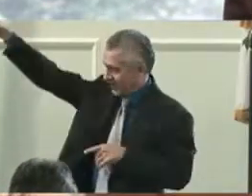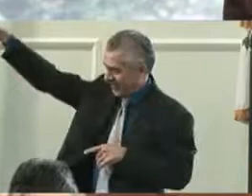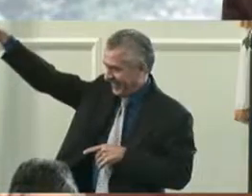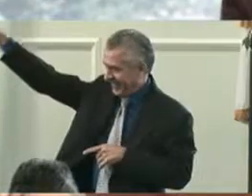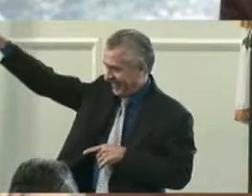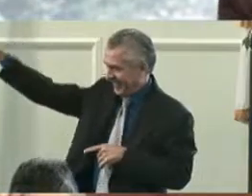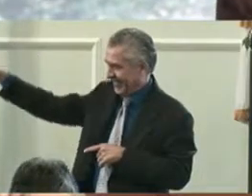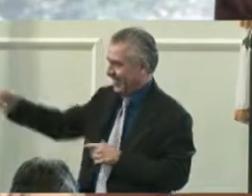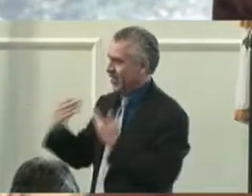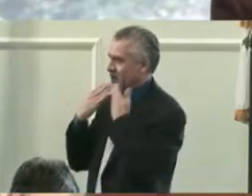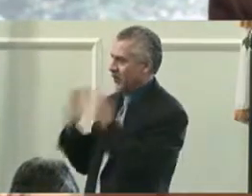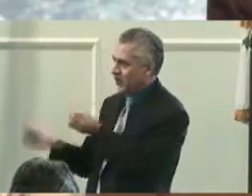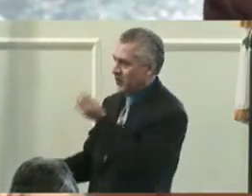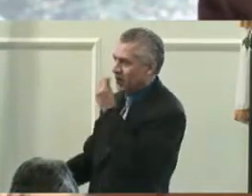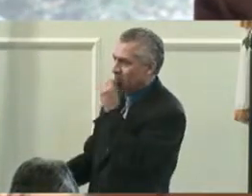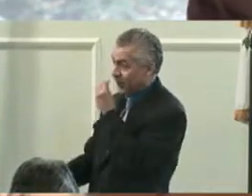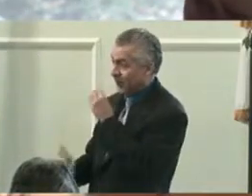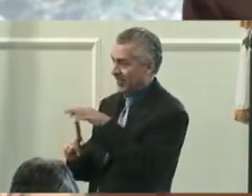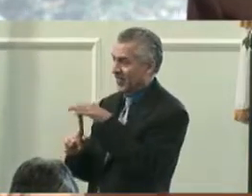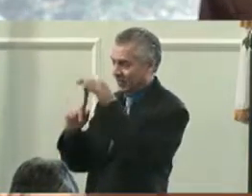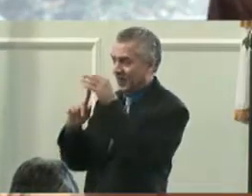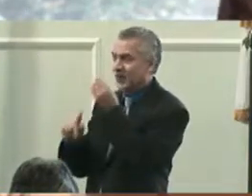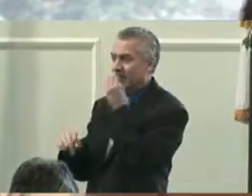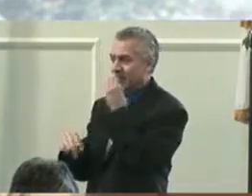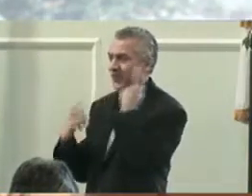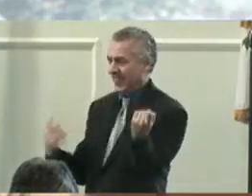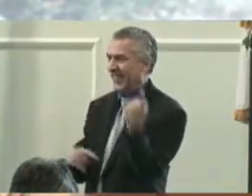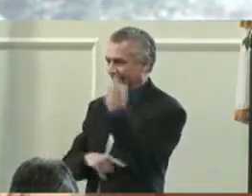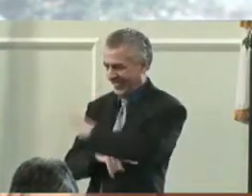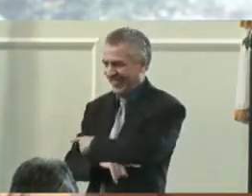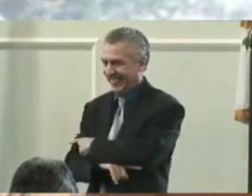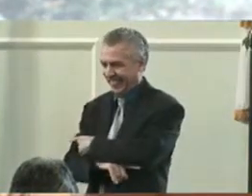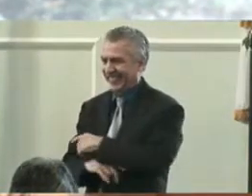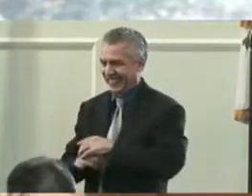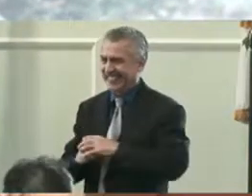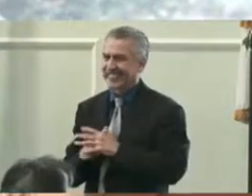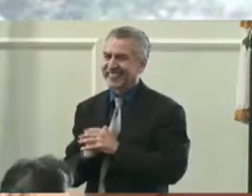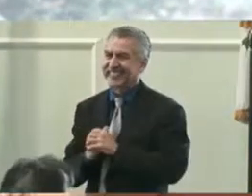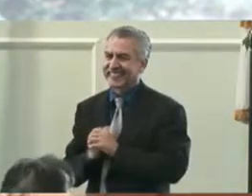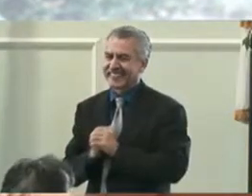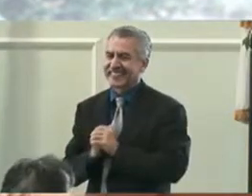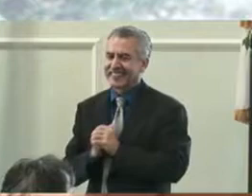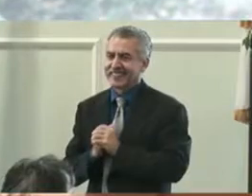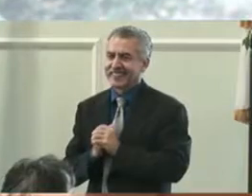a good food. Don't miss it. Thank you.